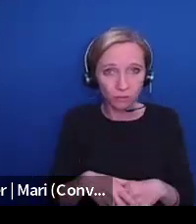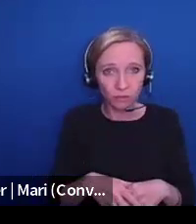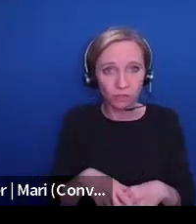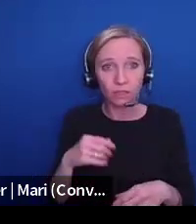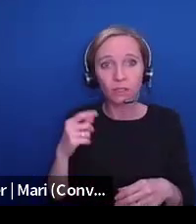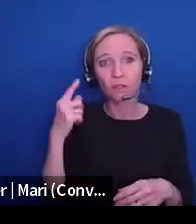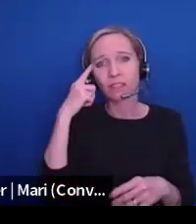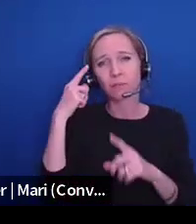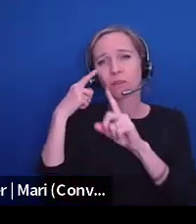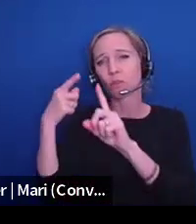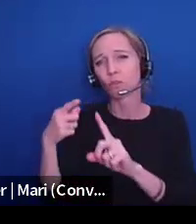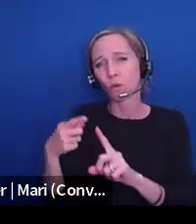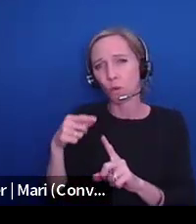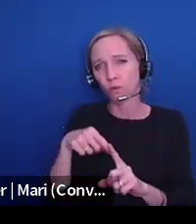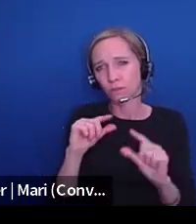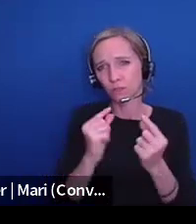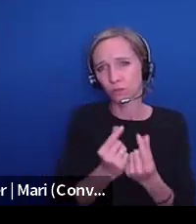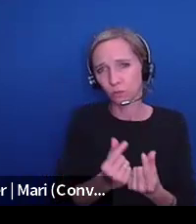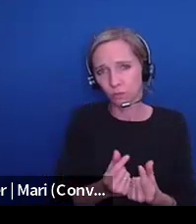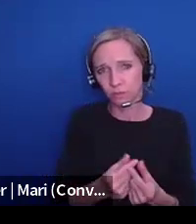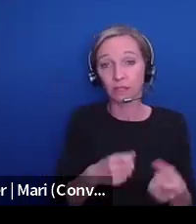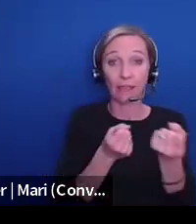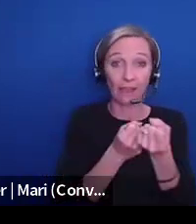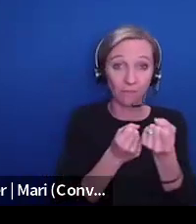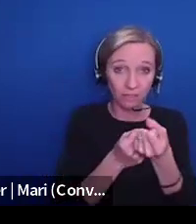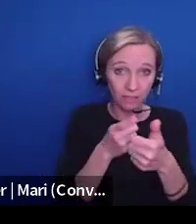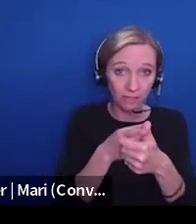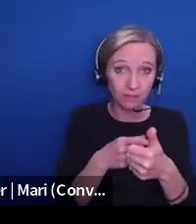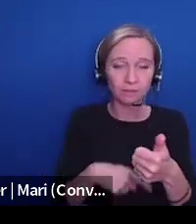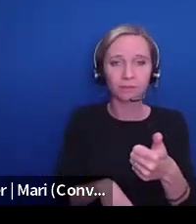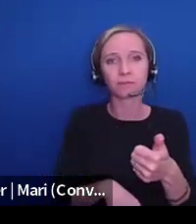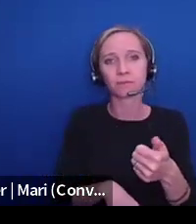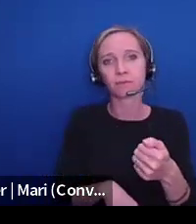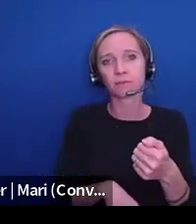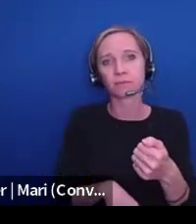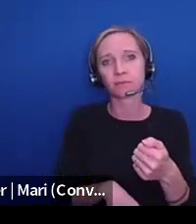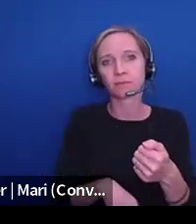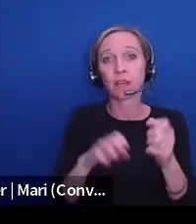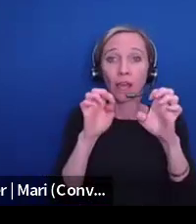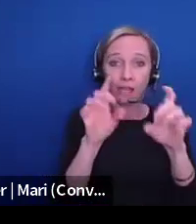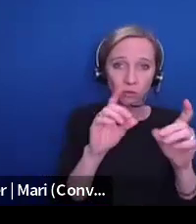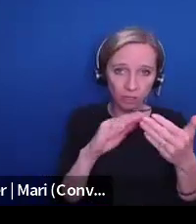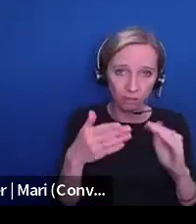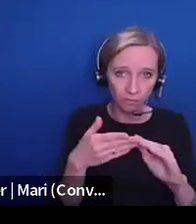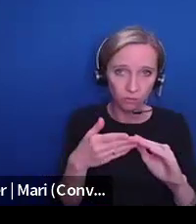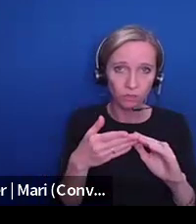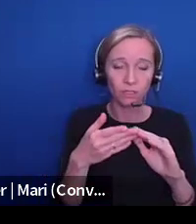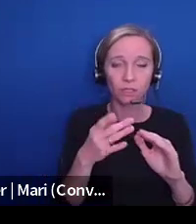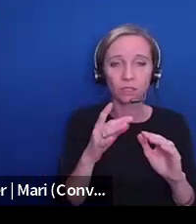you think about the goals of these groups, is like advocacy, right? Like it's educating the community about